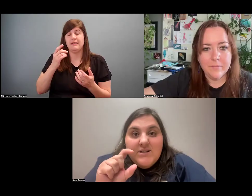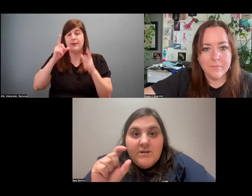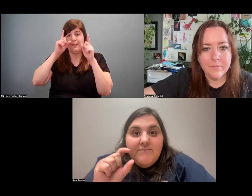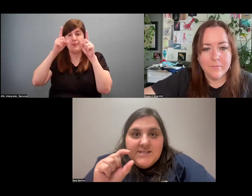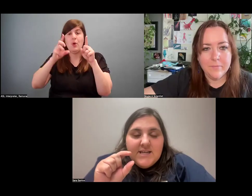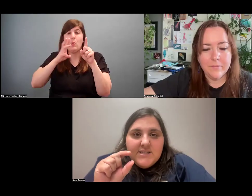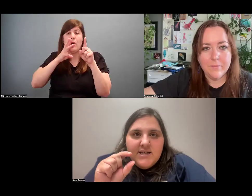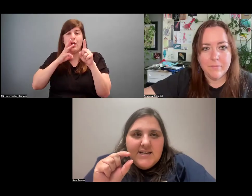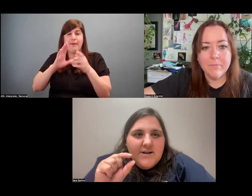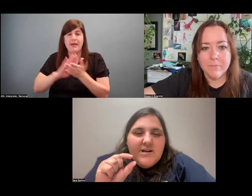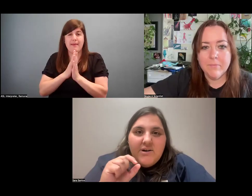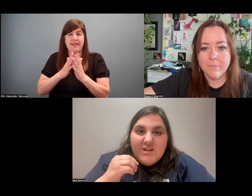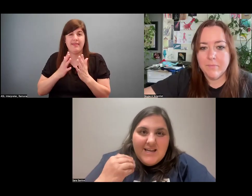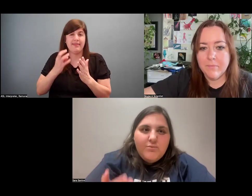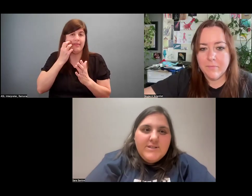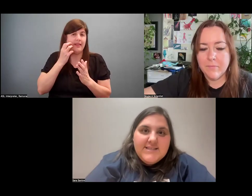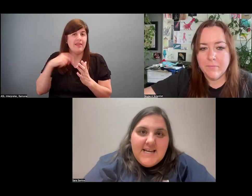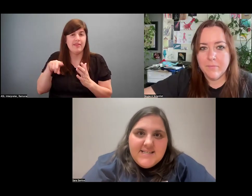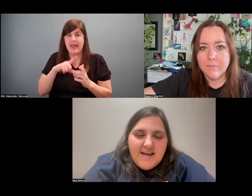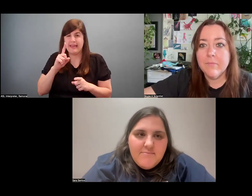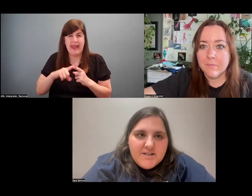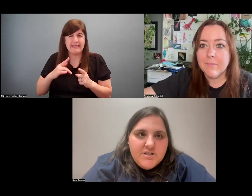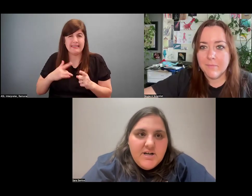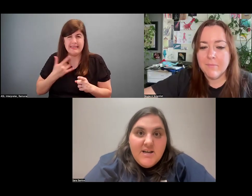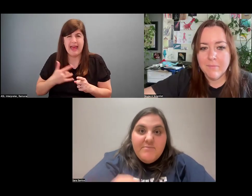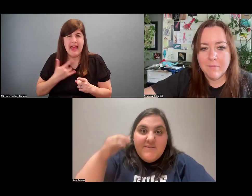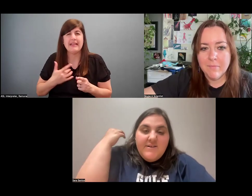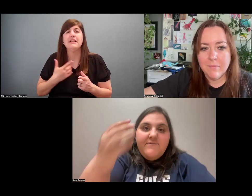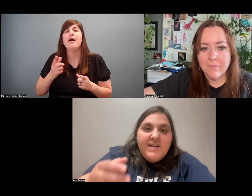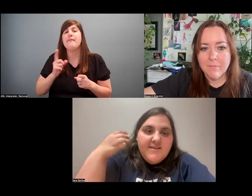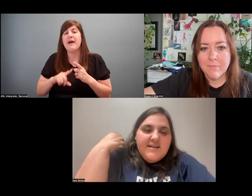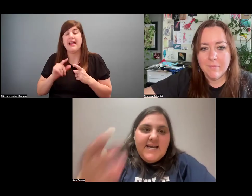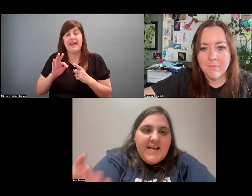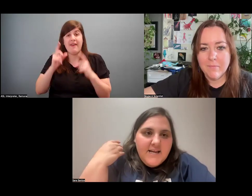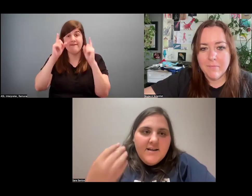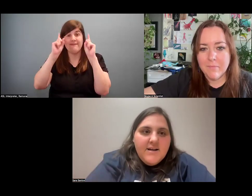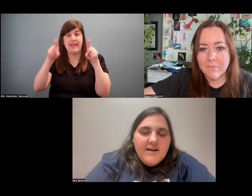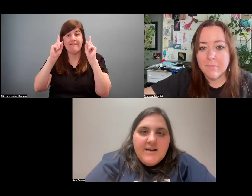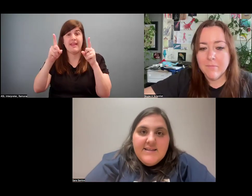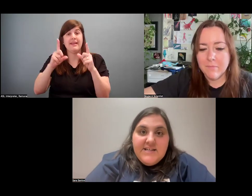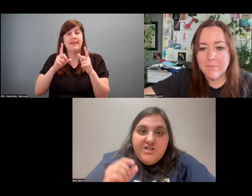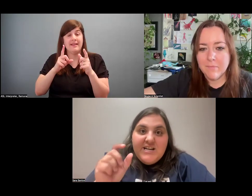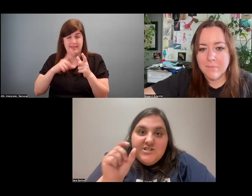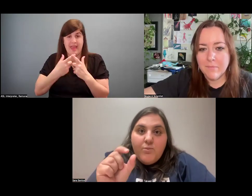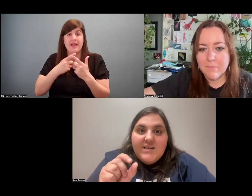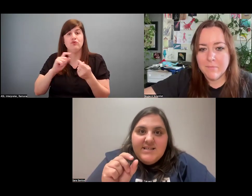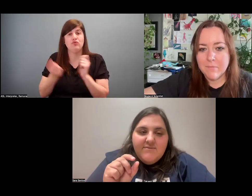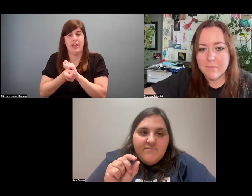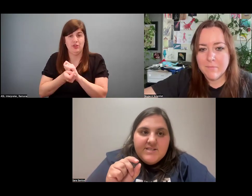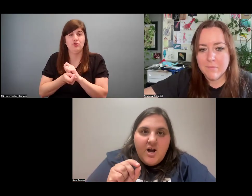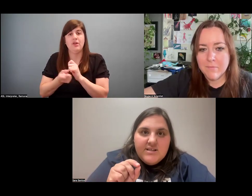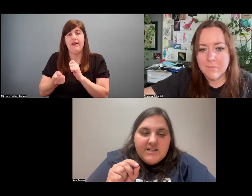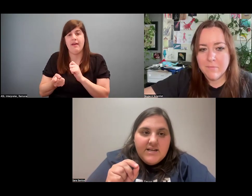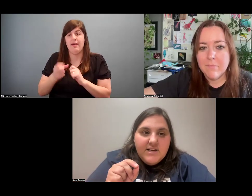gets really, really viscous, and they're not really able to sense that much. But if they flick their antennae, they change the